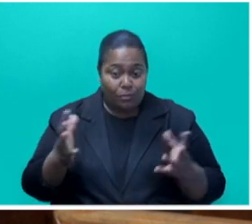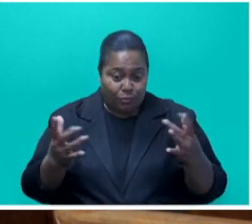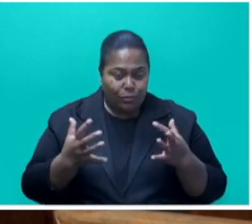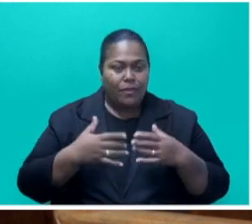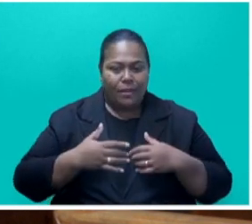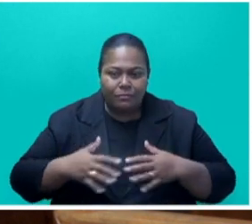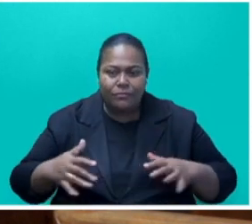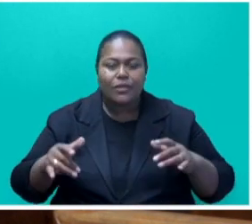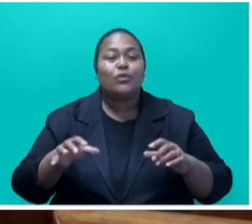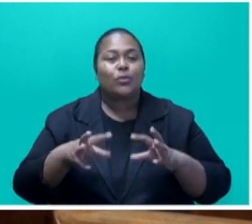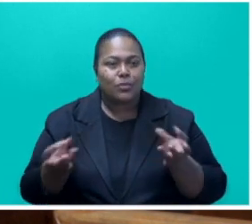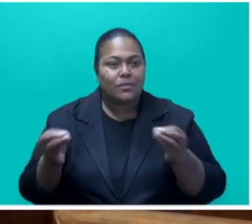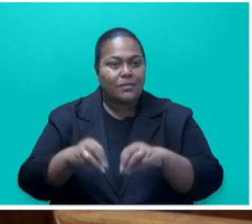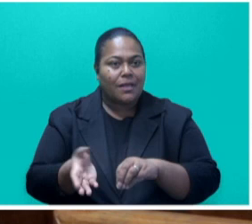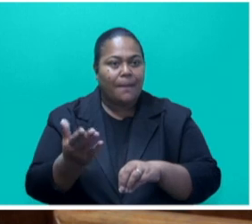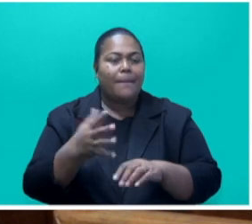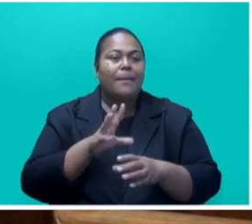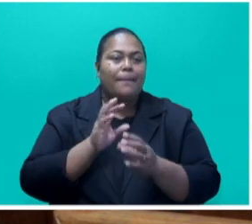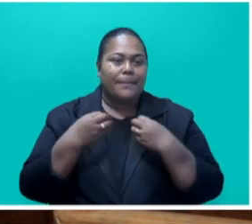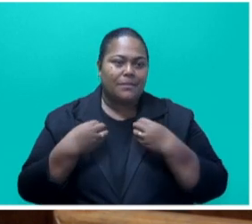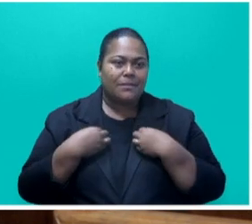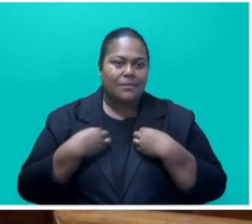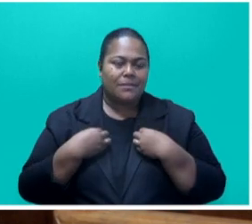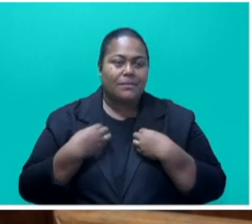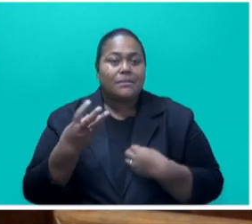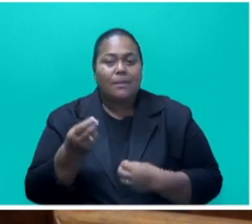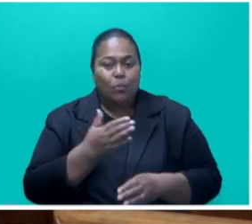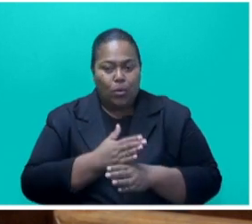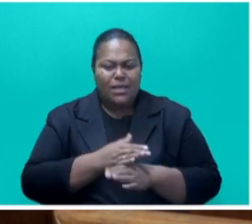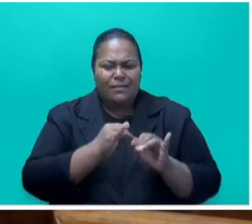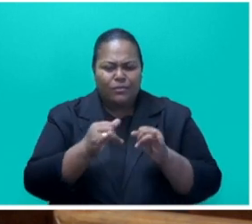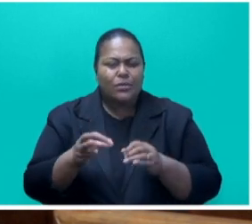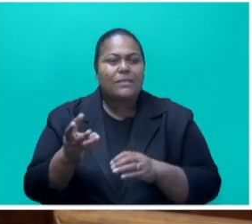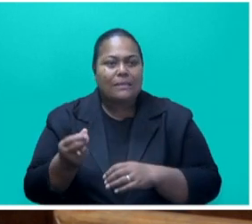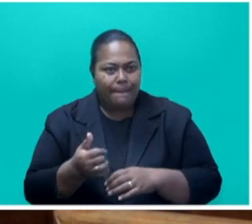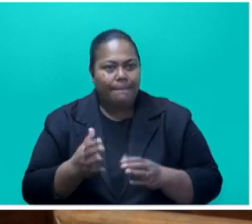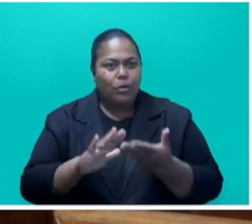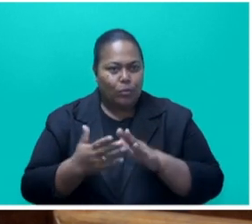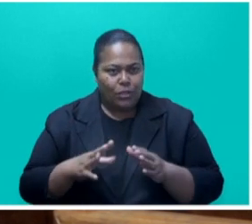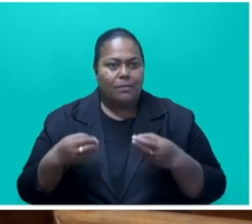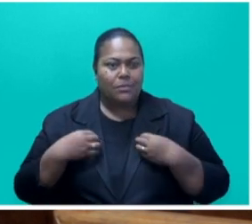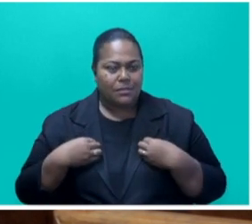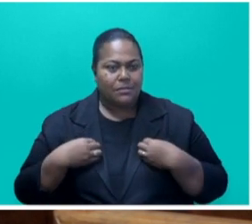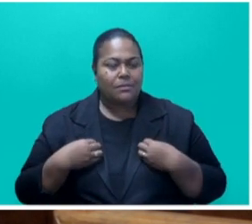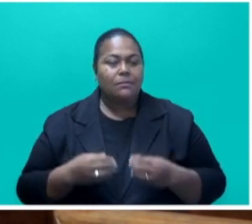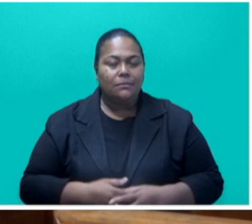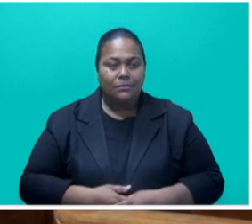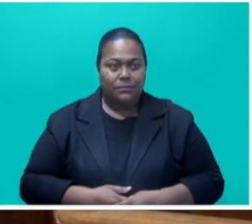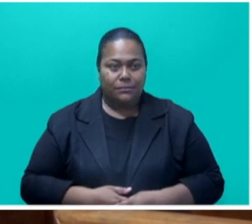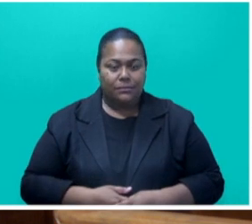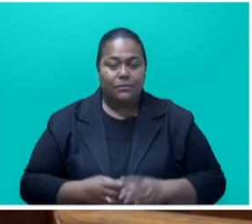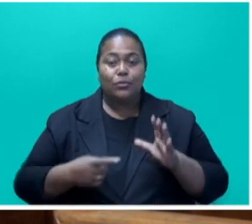their businesses. Some are in cooperatives, some are working as individuals. So I think to answer the Honourable